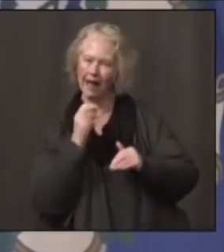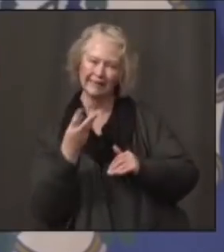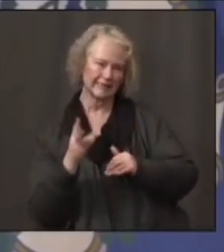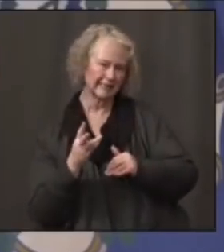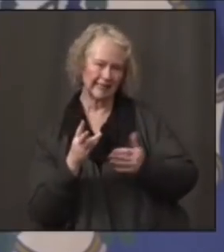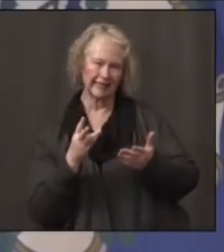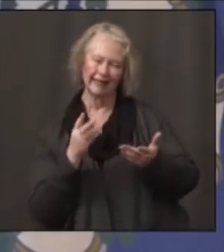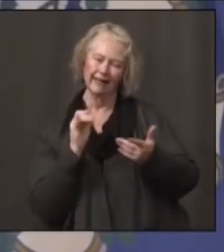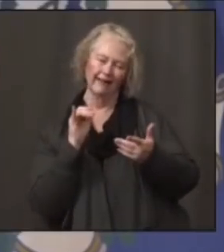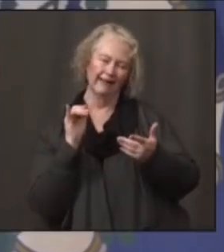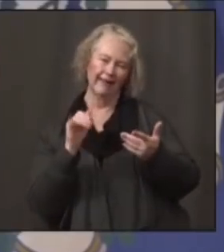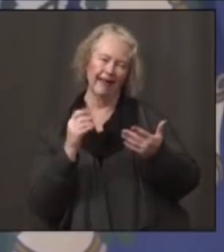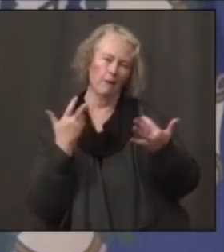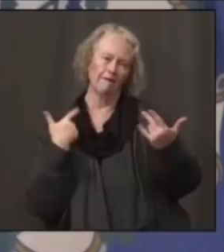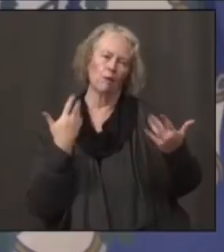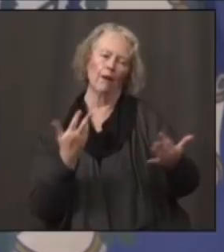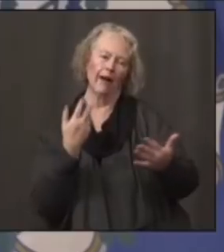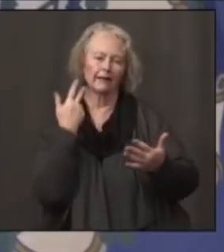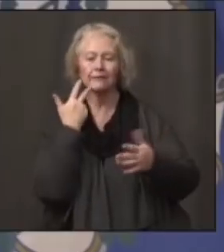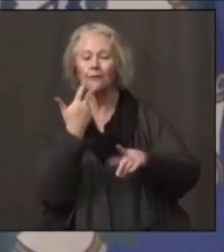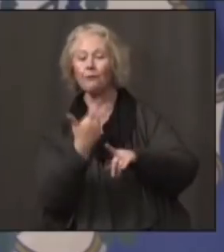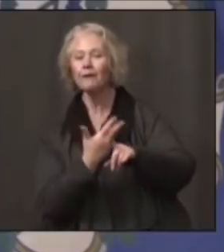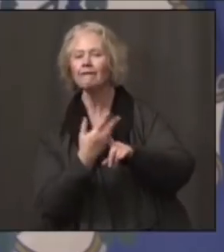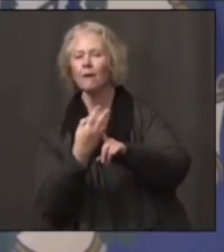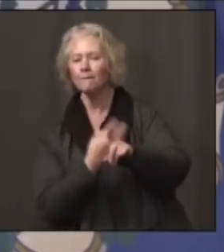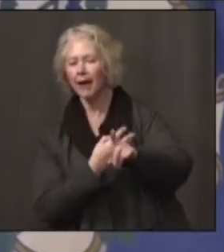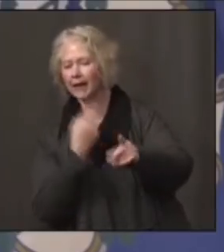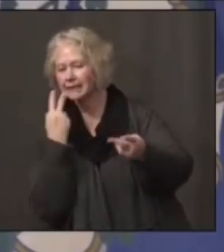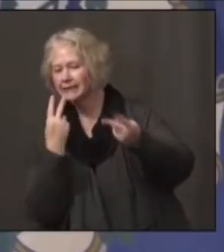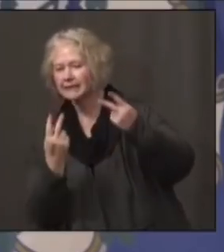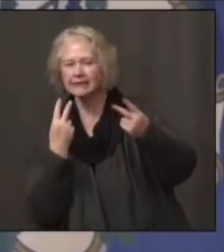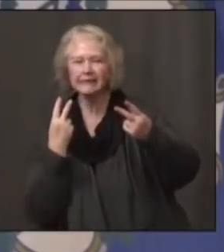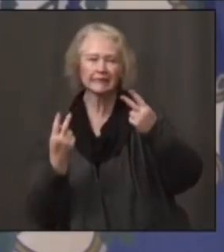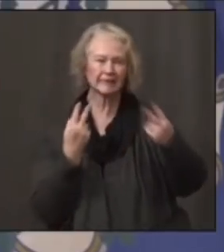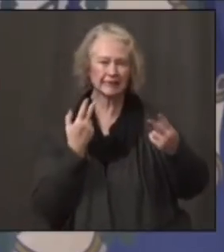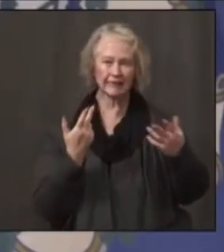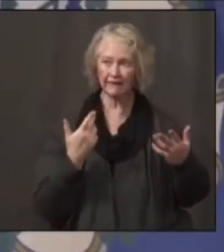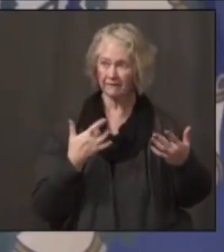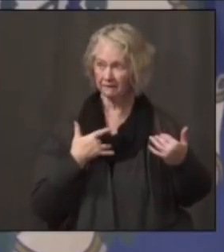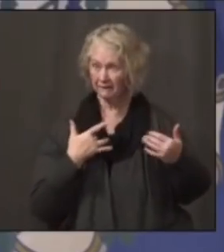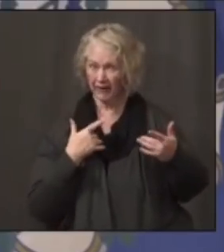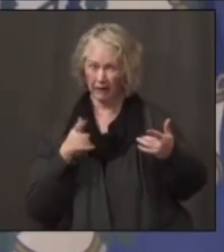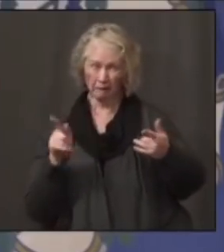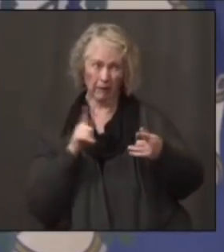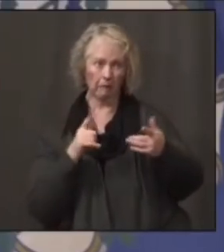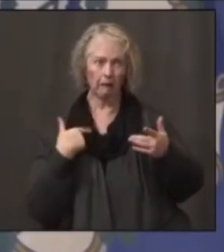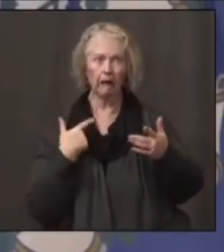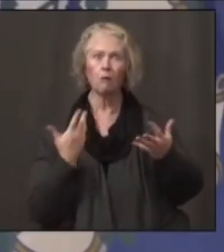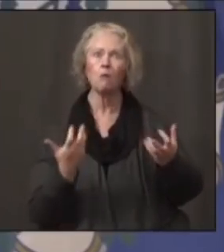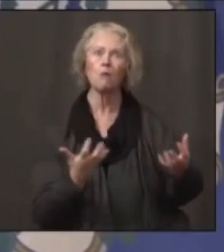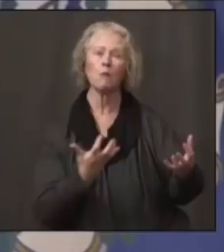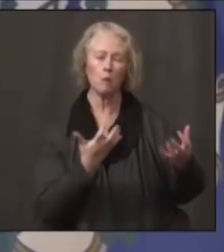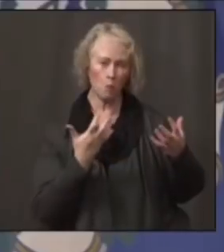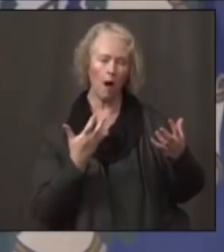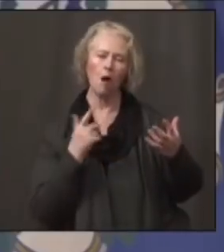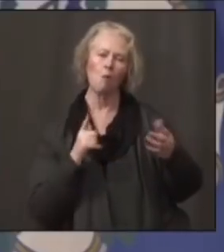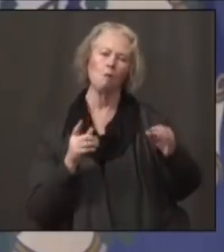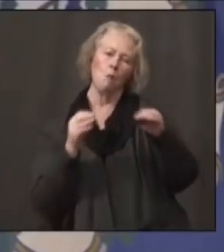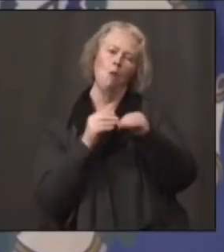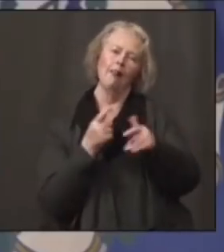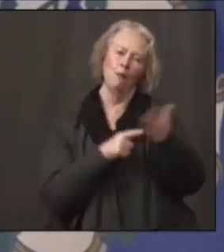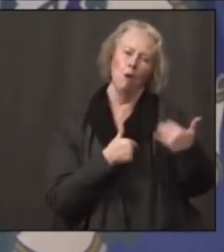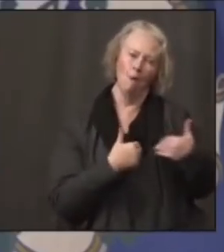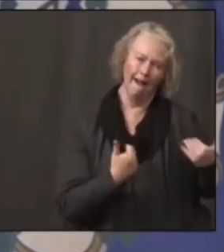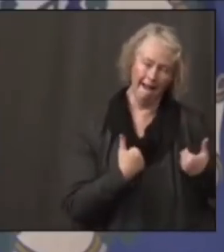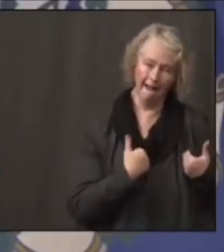think, for the next 3 or 4 months, we're going to find that demand certainly outstrips supply. And I'd like to think, and I heard this from the governors